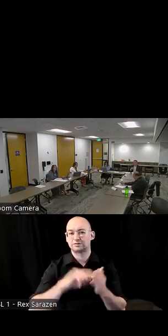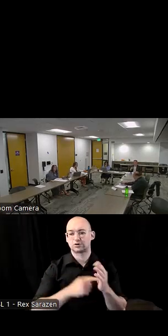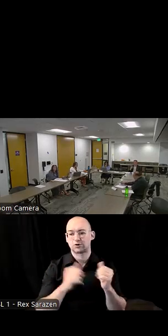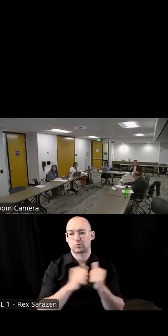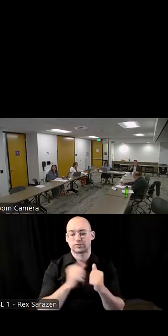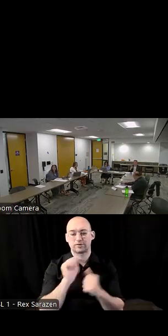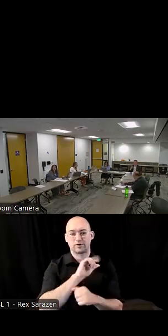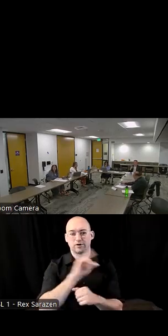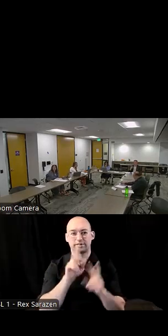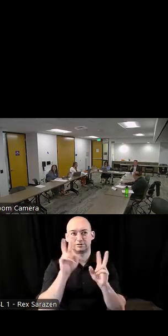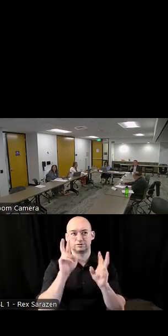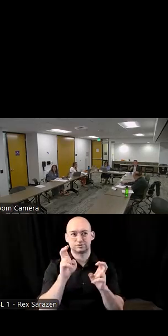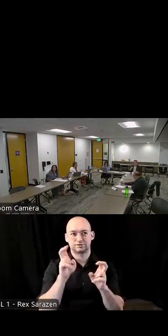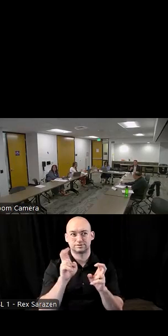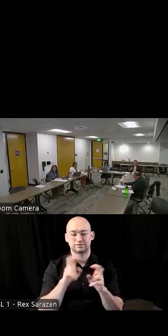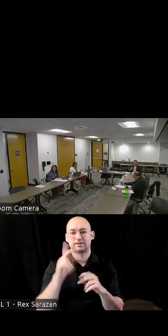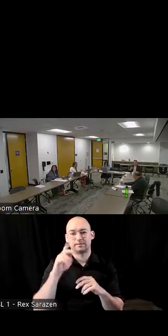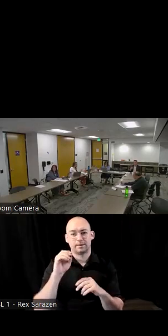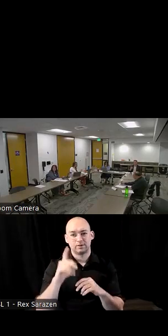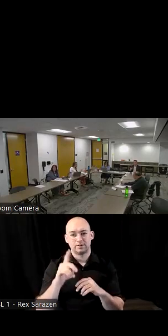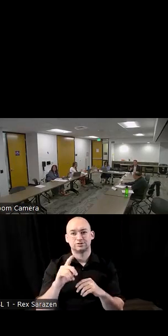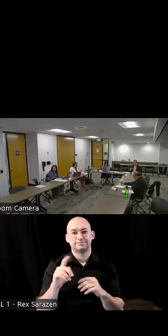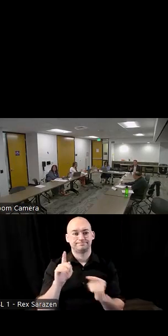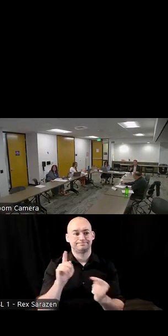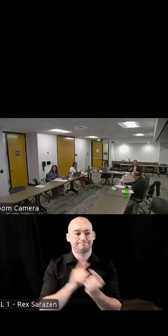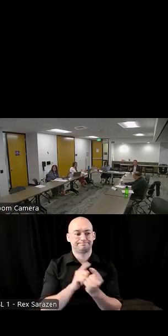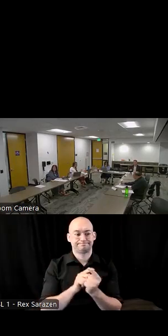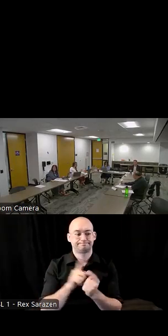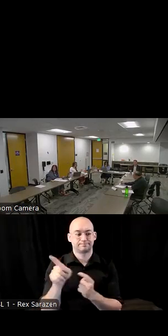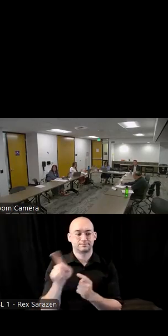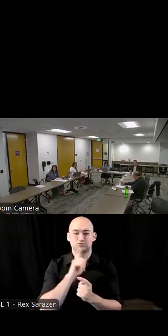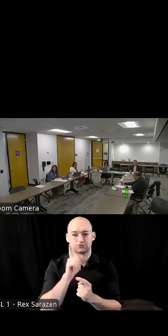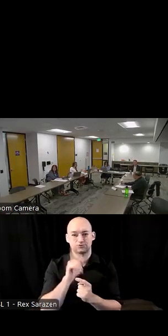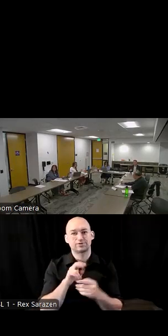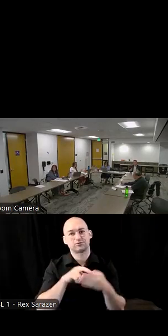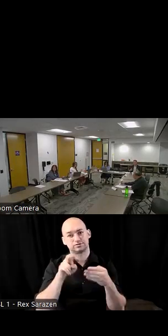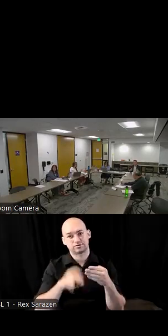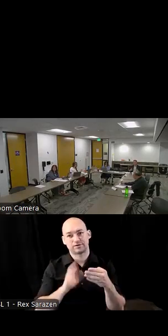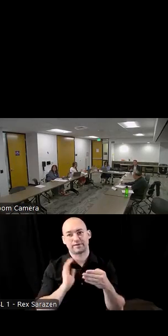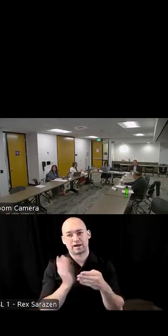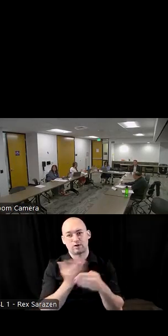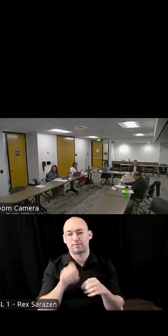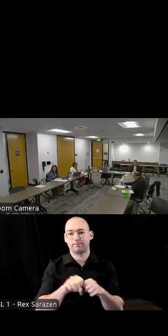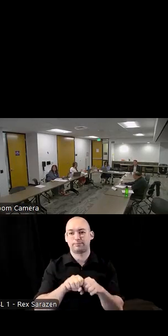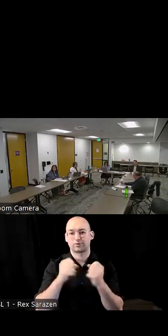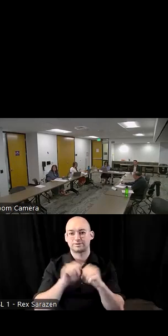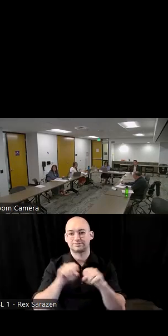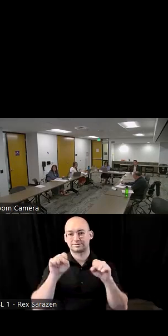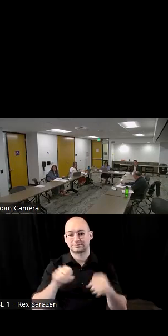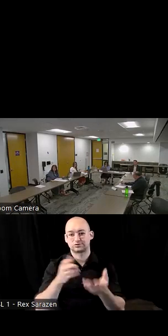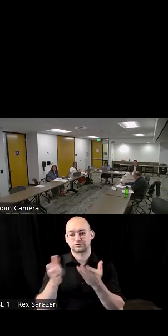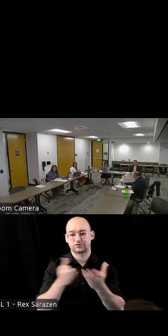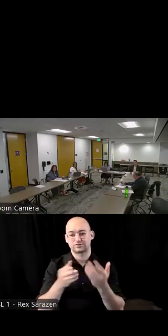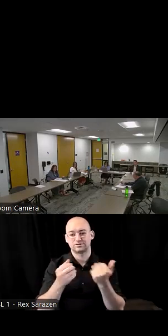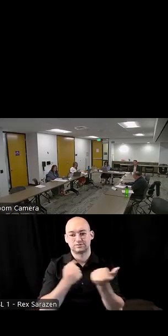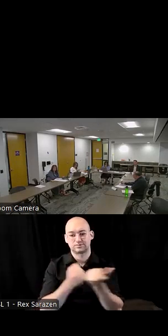different, populations encounter are really as a result of our fractured system of services and supports